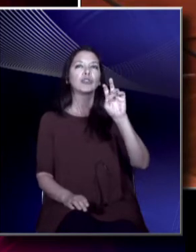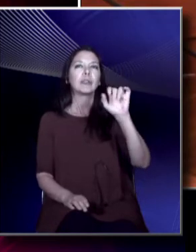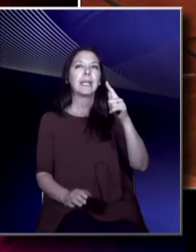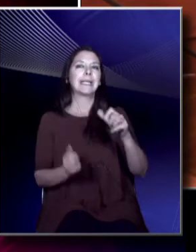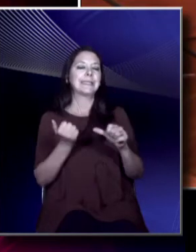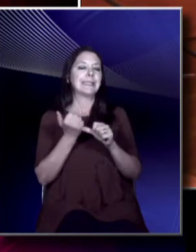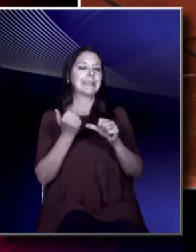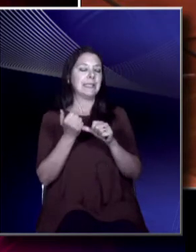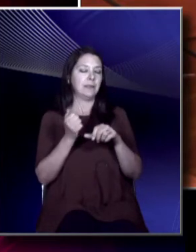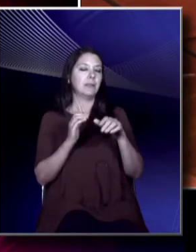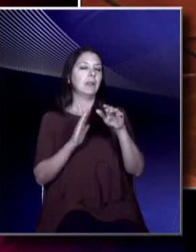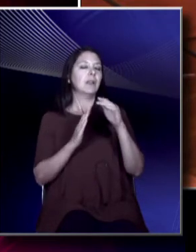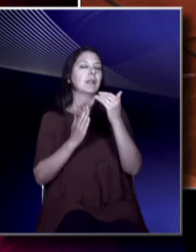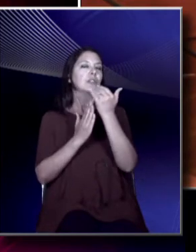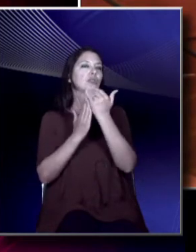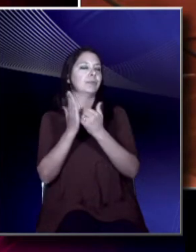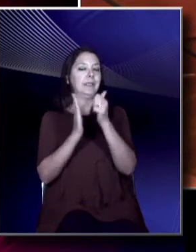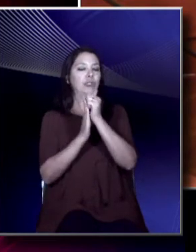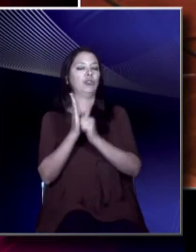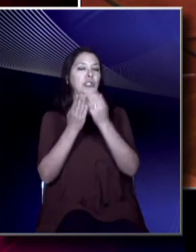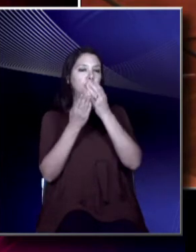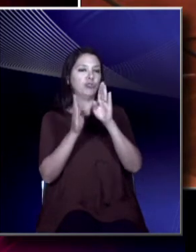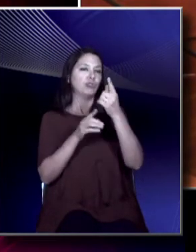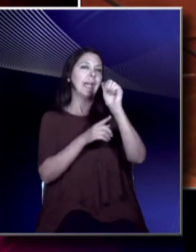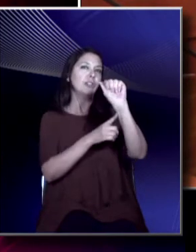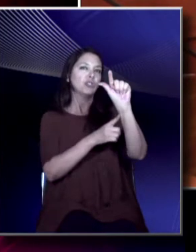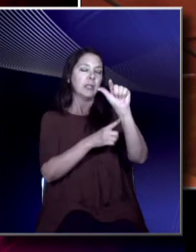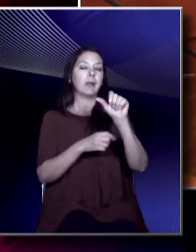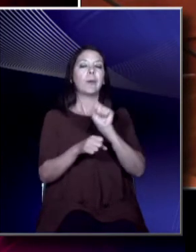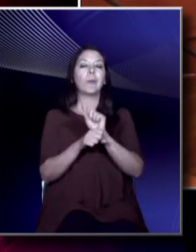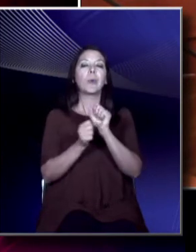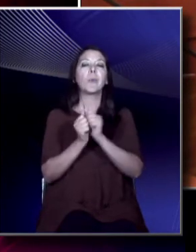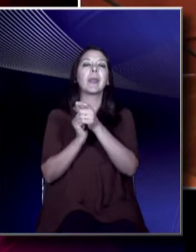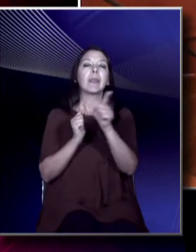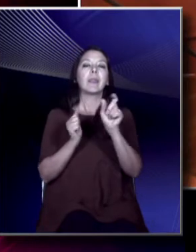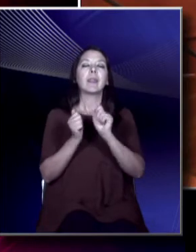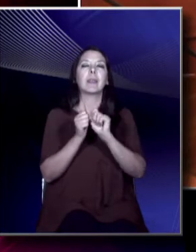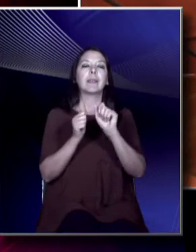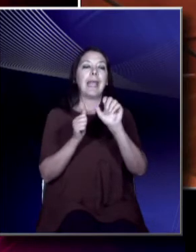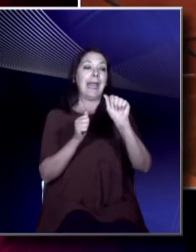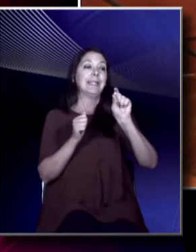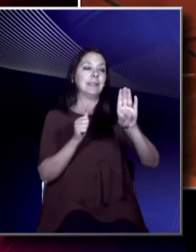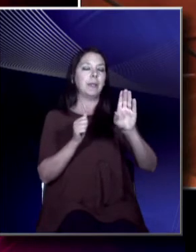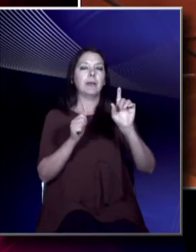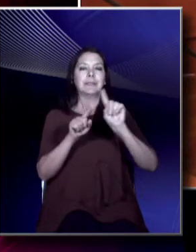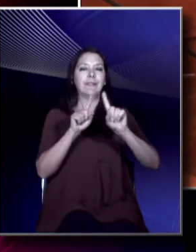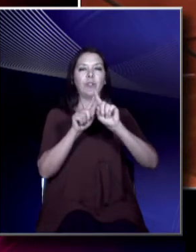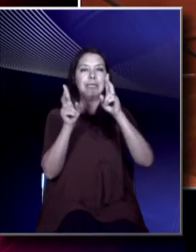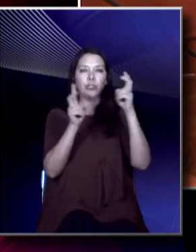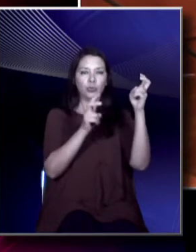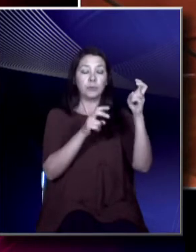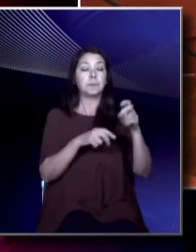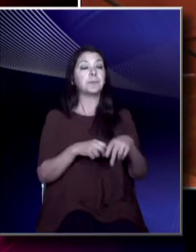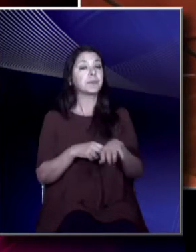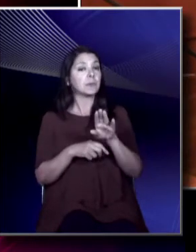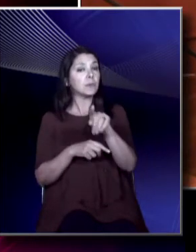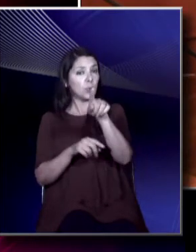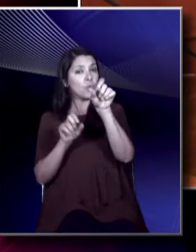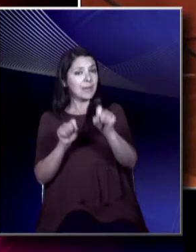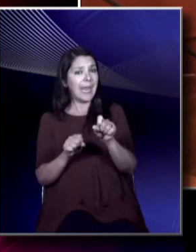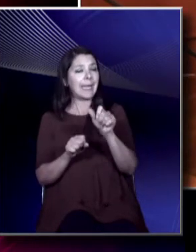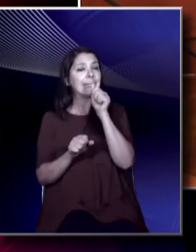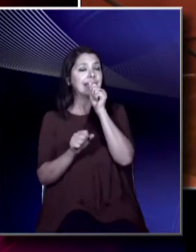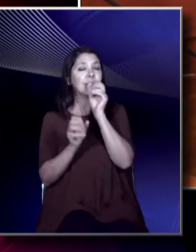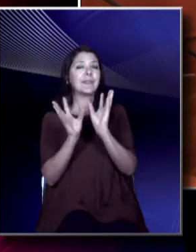the Attorney General's Office, and I work with ASDB on various issues. Yes, you can go into an